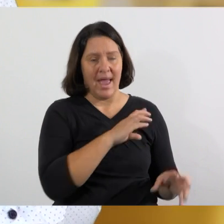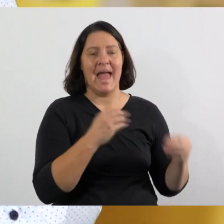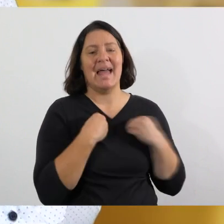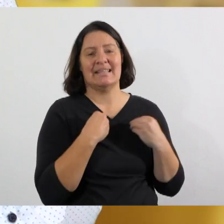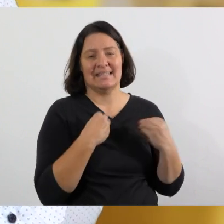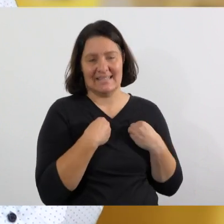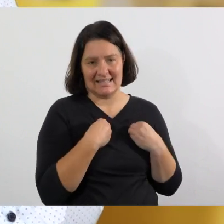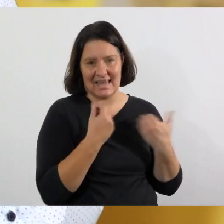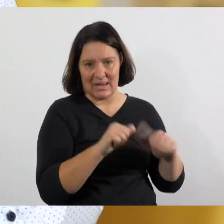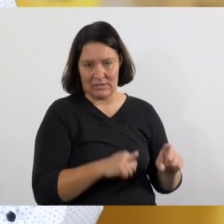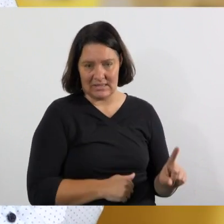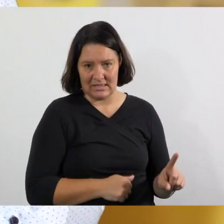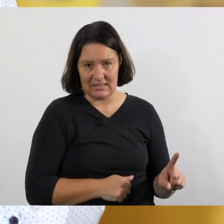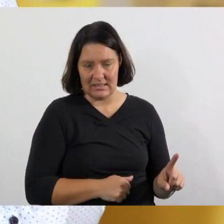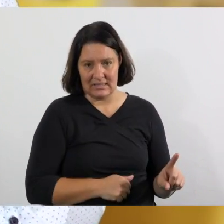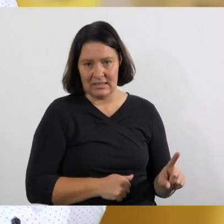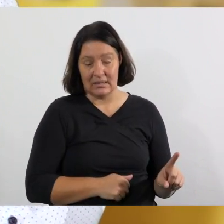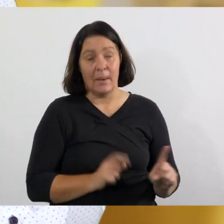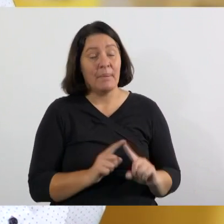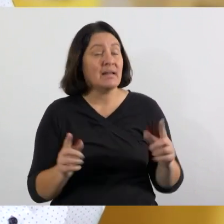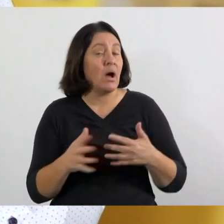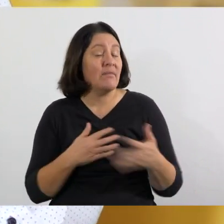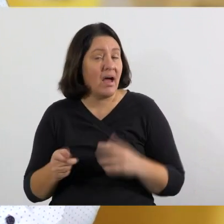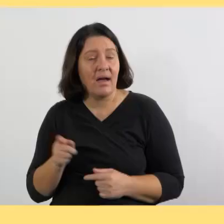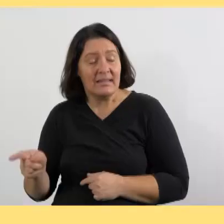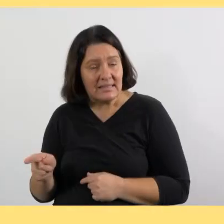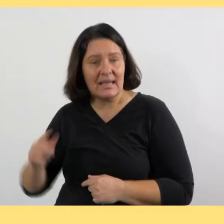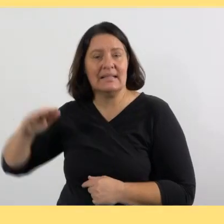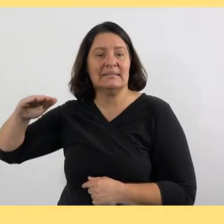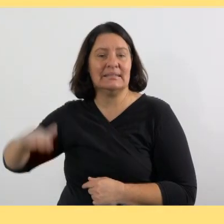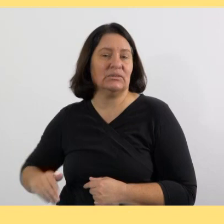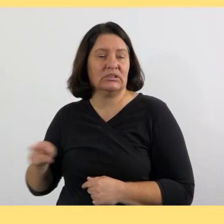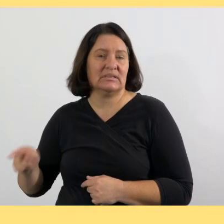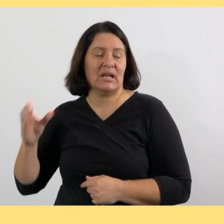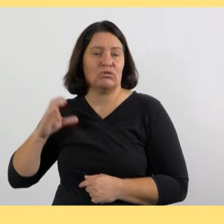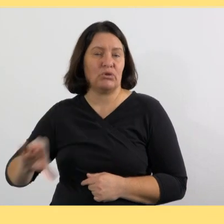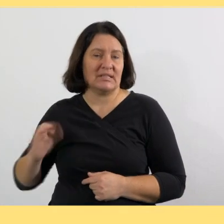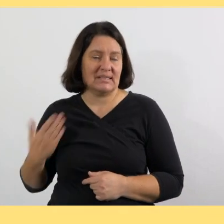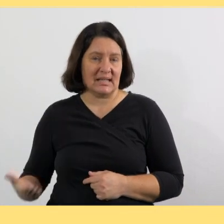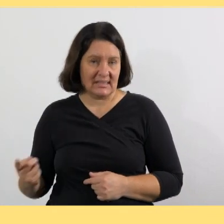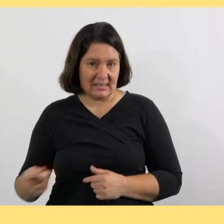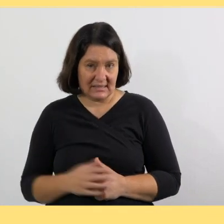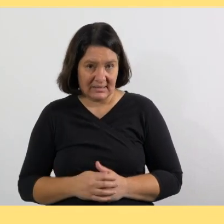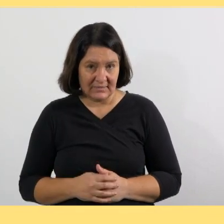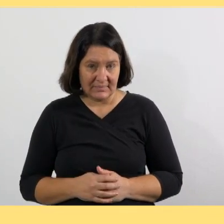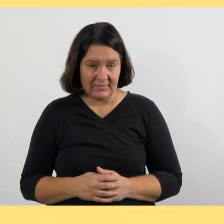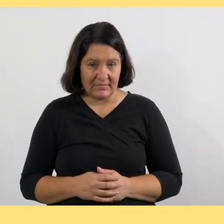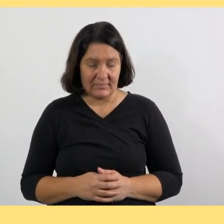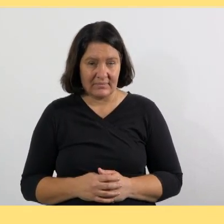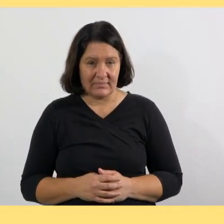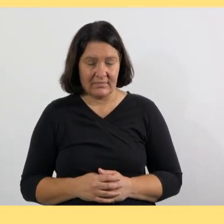is an asset account. However, it decreases on the credit